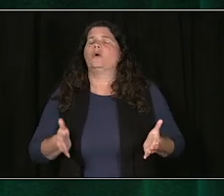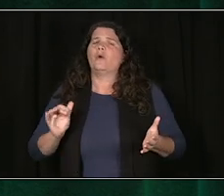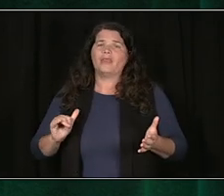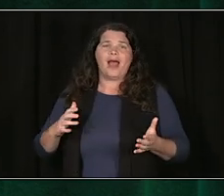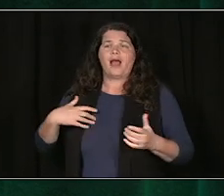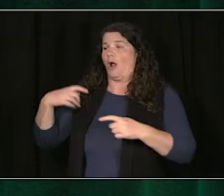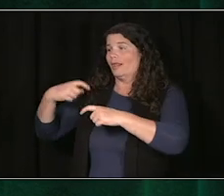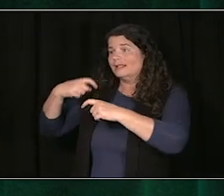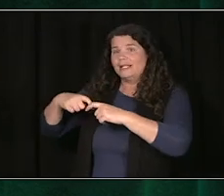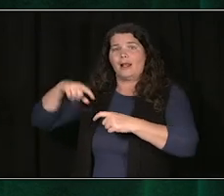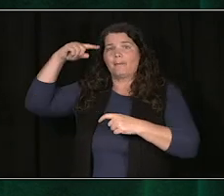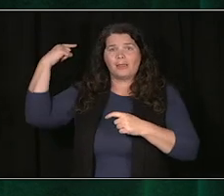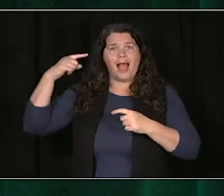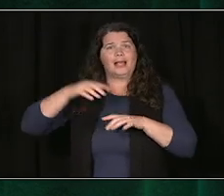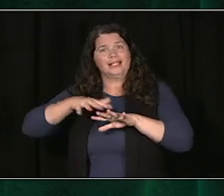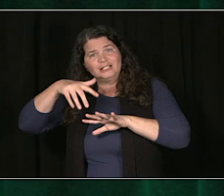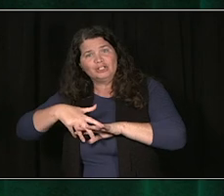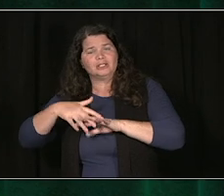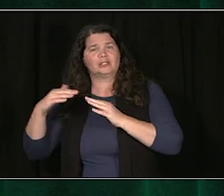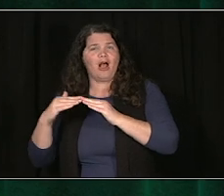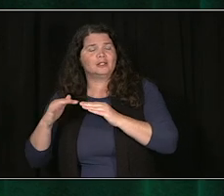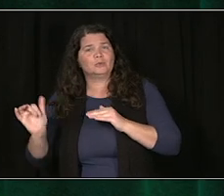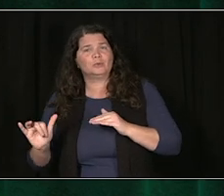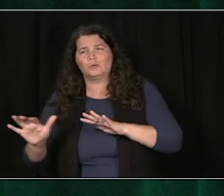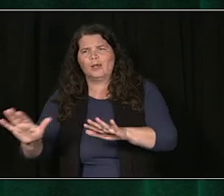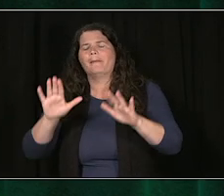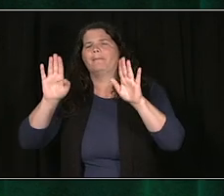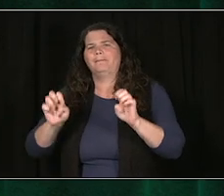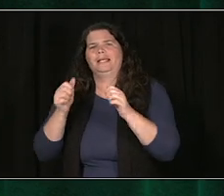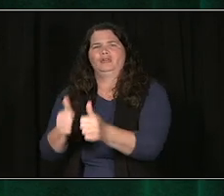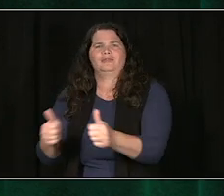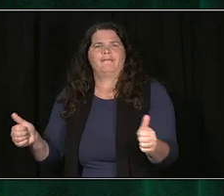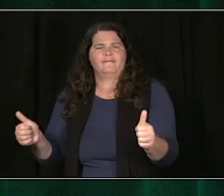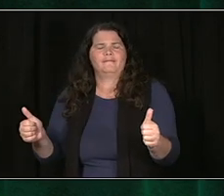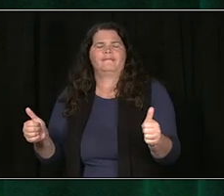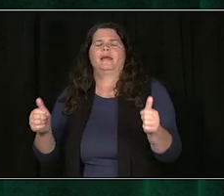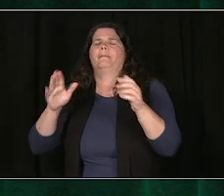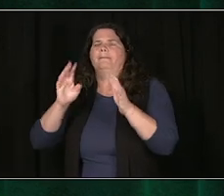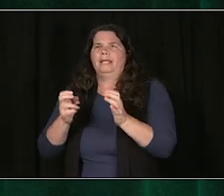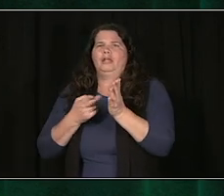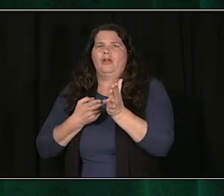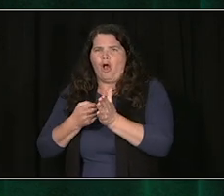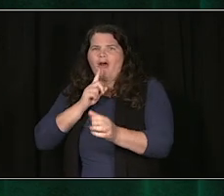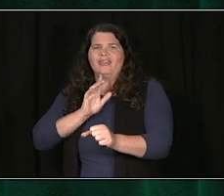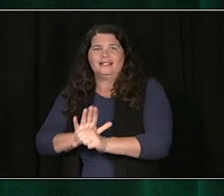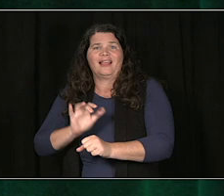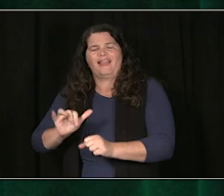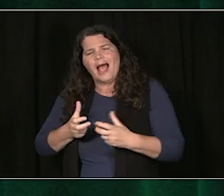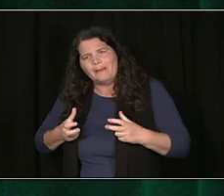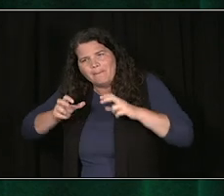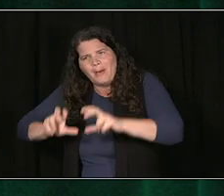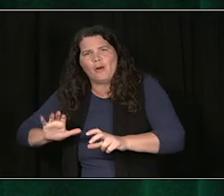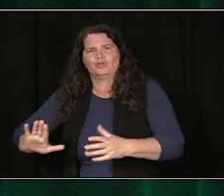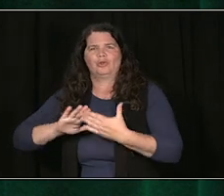our Indigenous colleagues, because that in itself is the empowerment of our individual communities, that